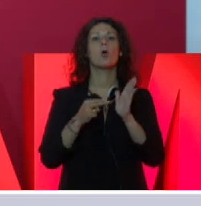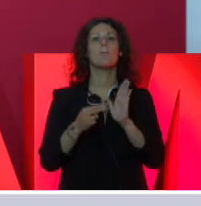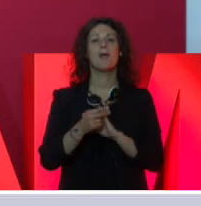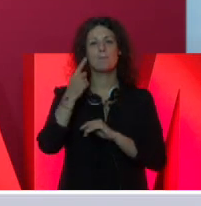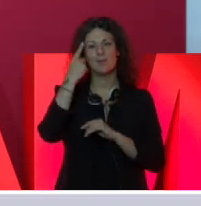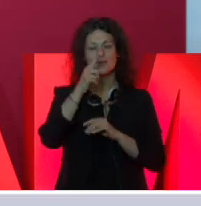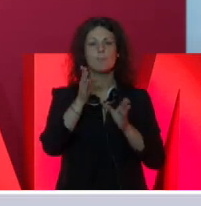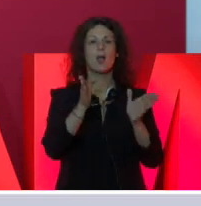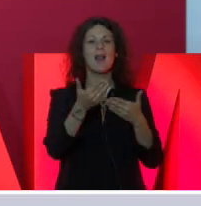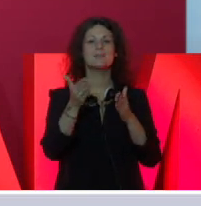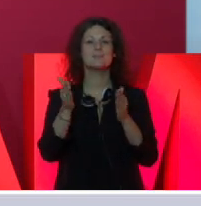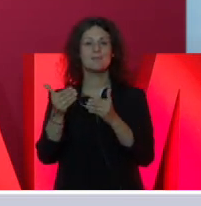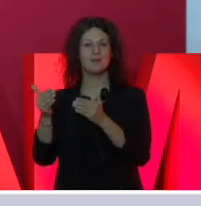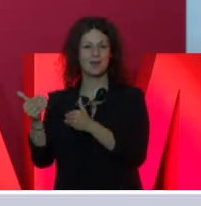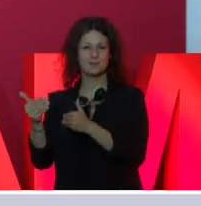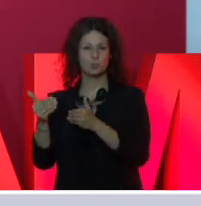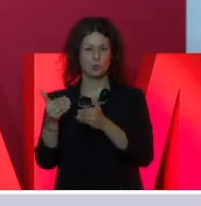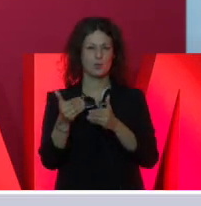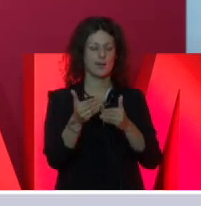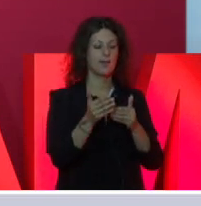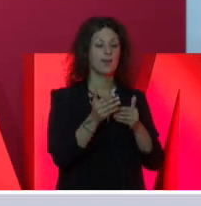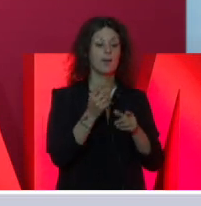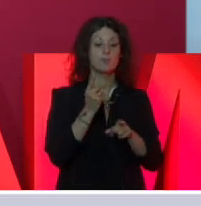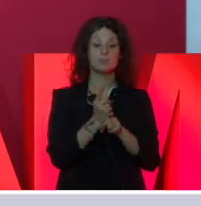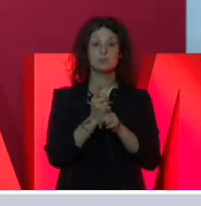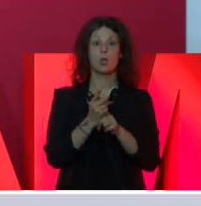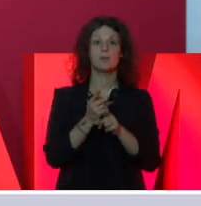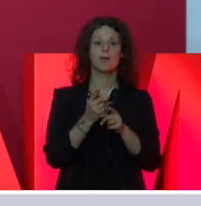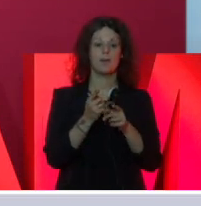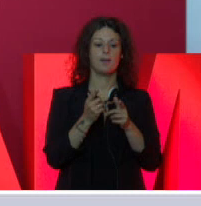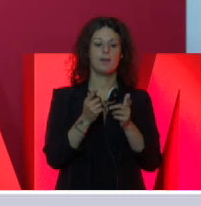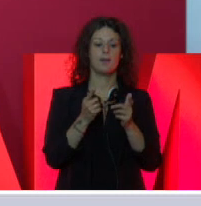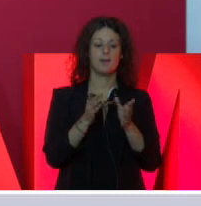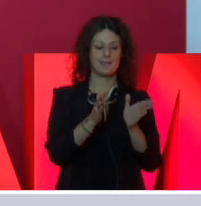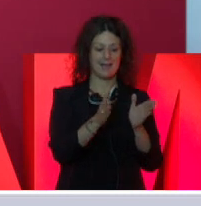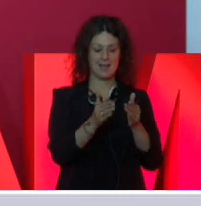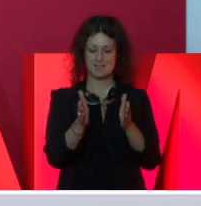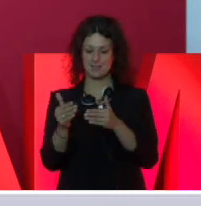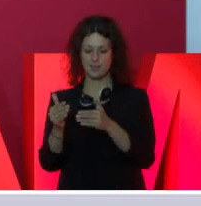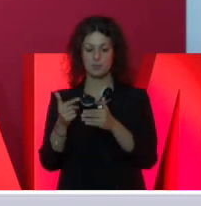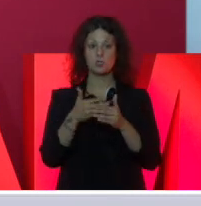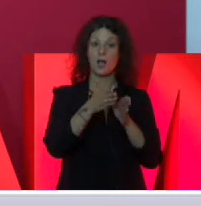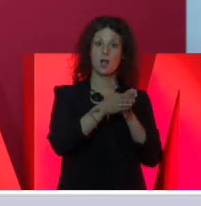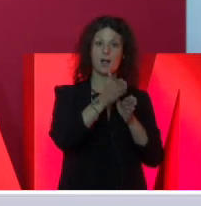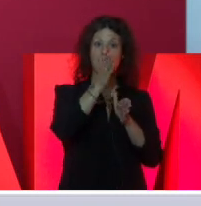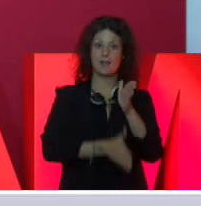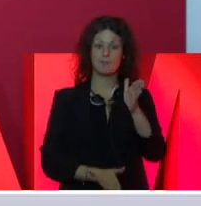choice, lies in identifying a boundary in this data space between the different